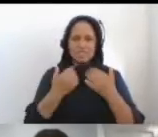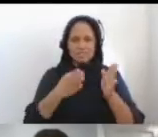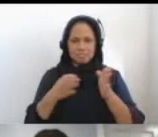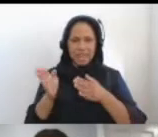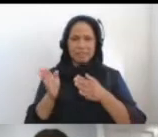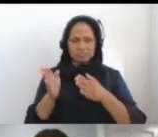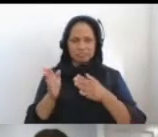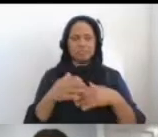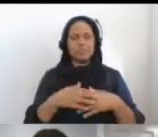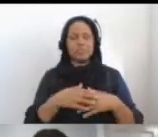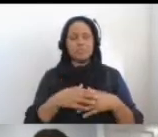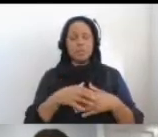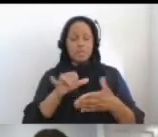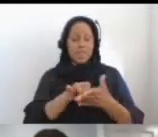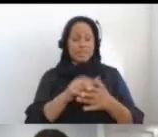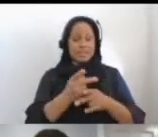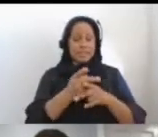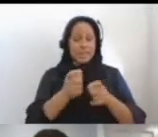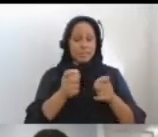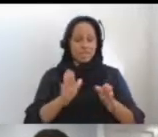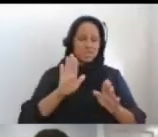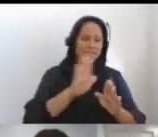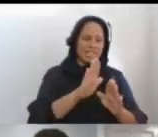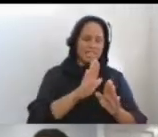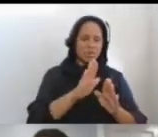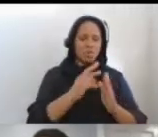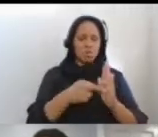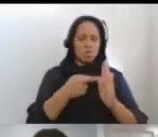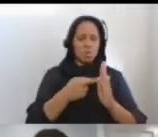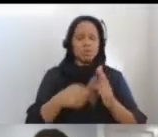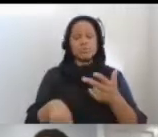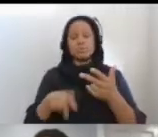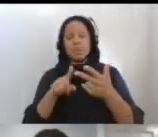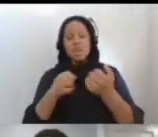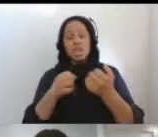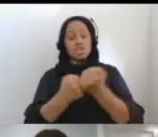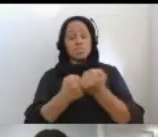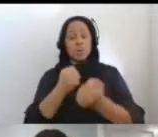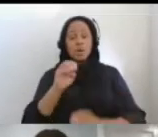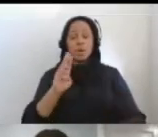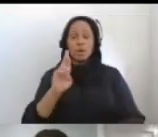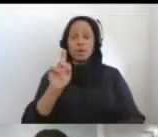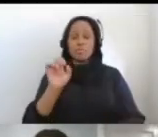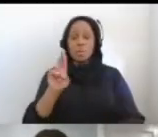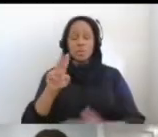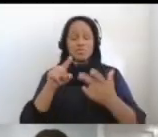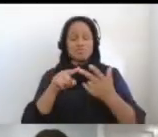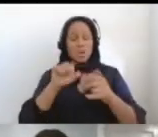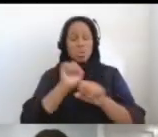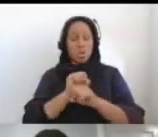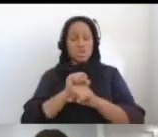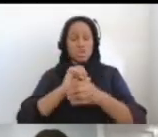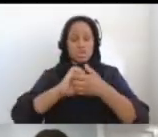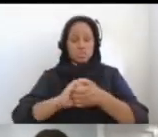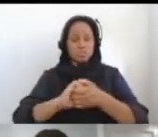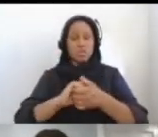that's the care manager's role. And the support broker, who works closely with the care manager in editing the life plan